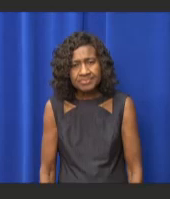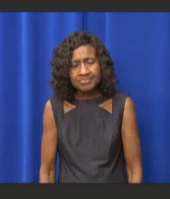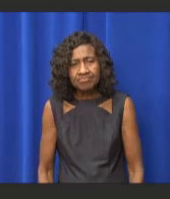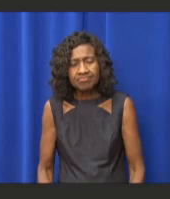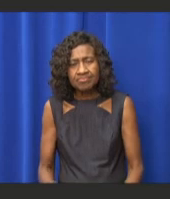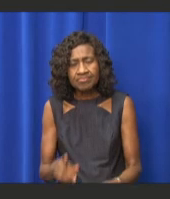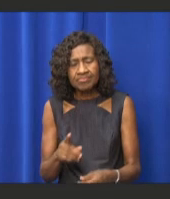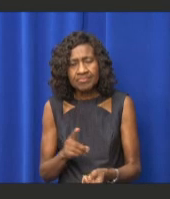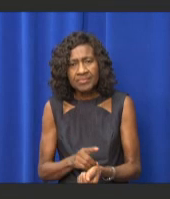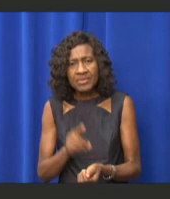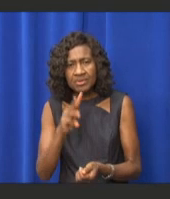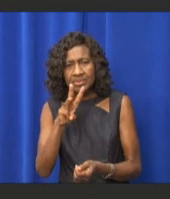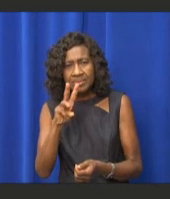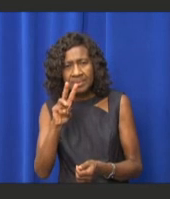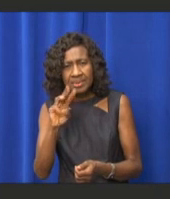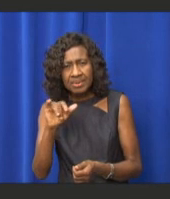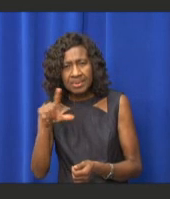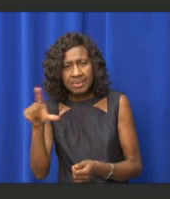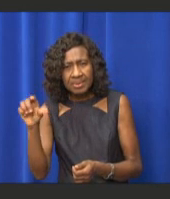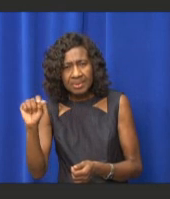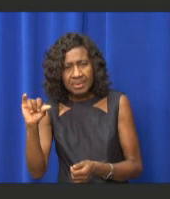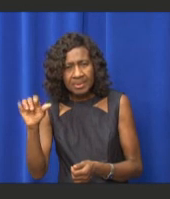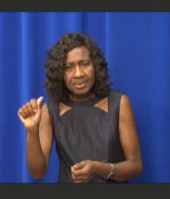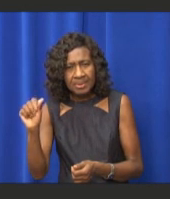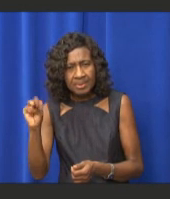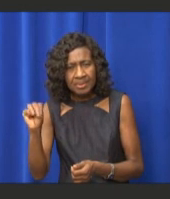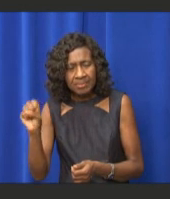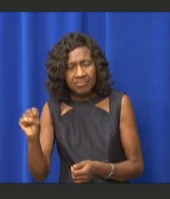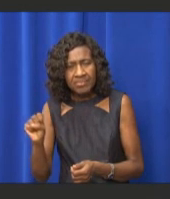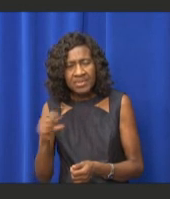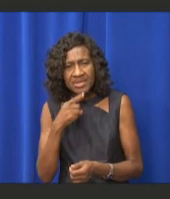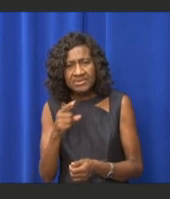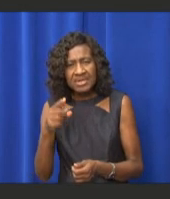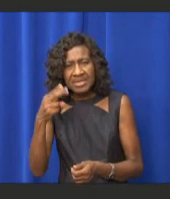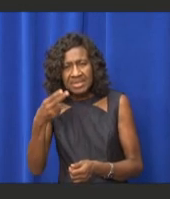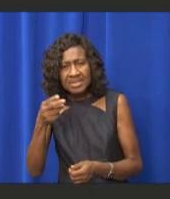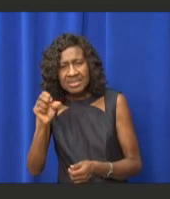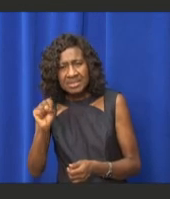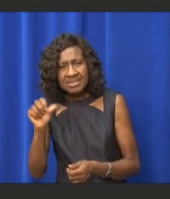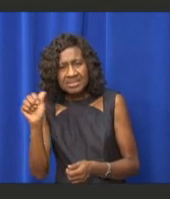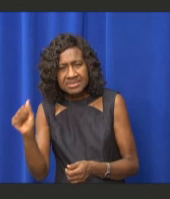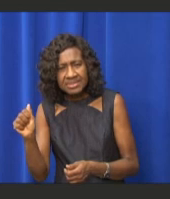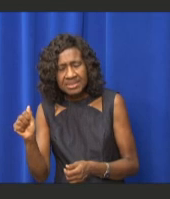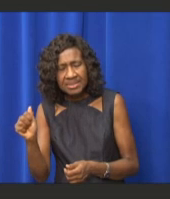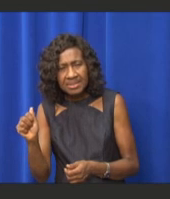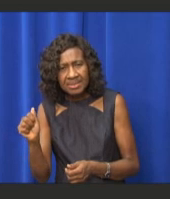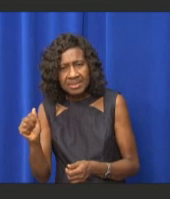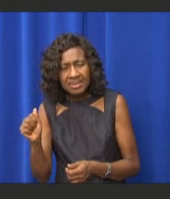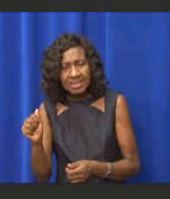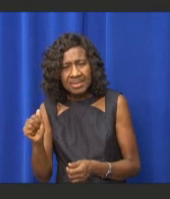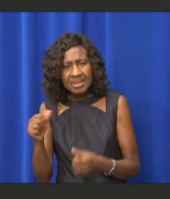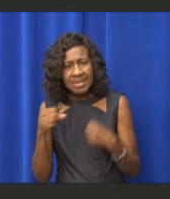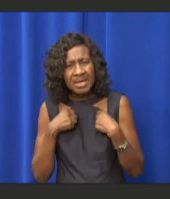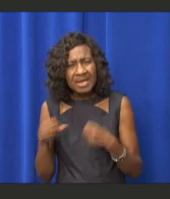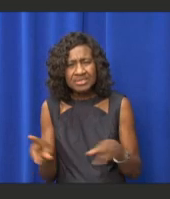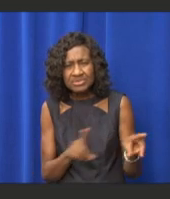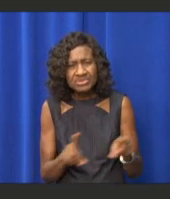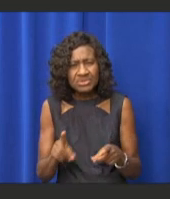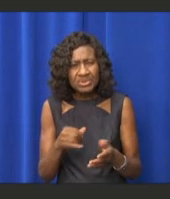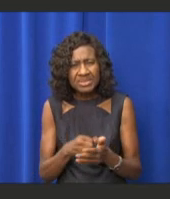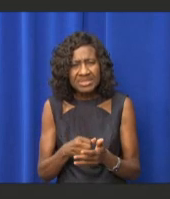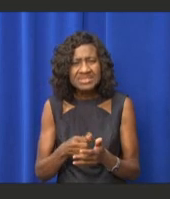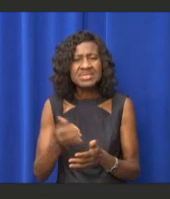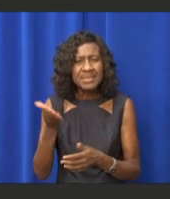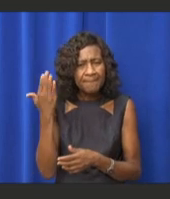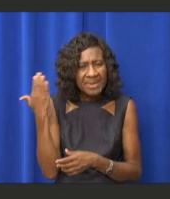Yes, thank you for the question. Yeah, the HSA actually have implemented this in the past of delivering